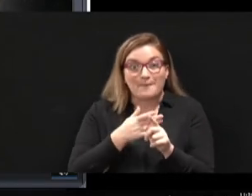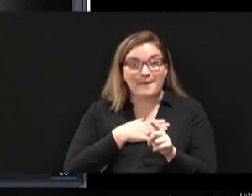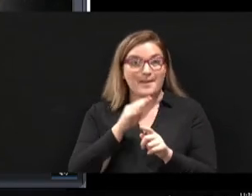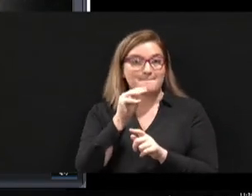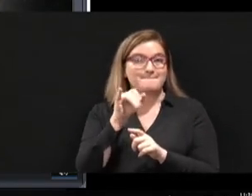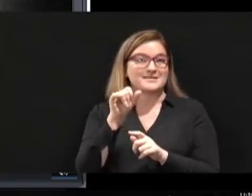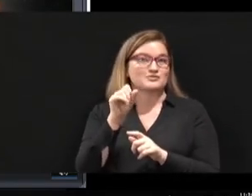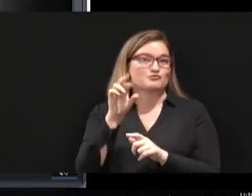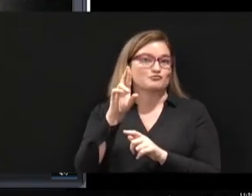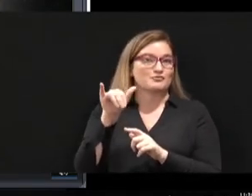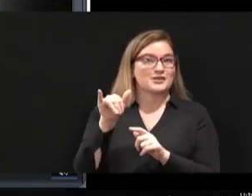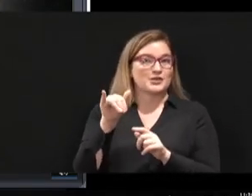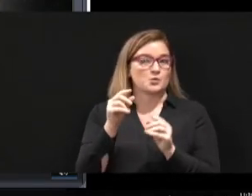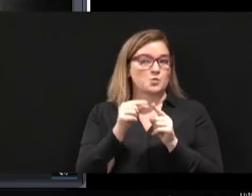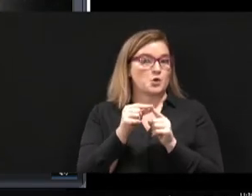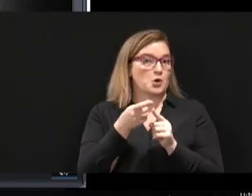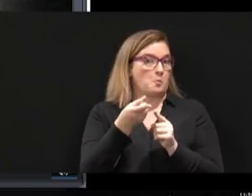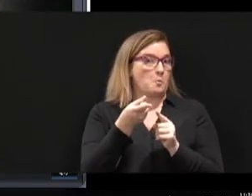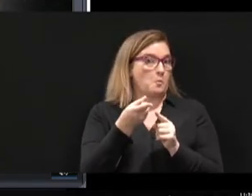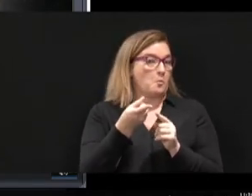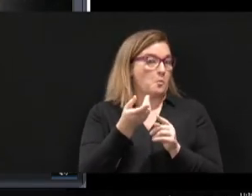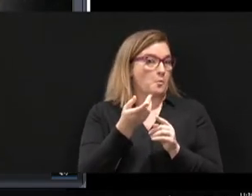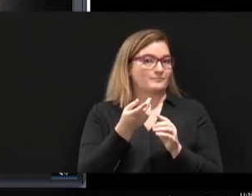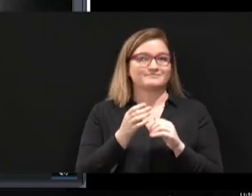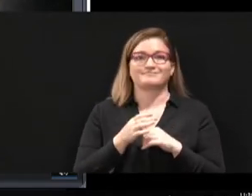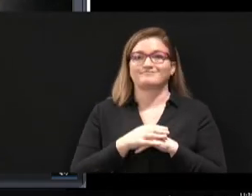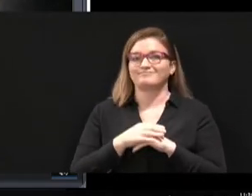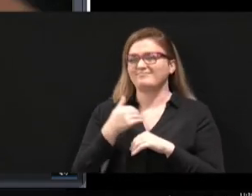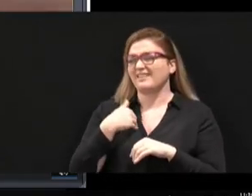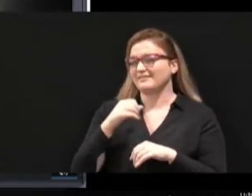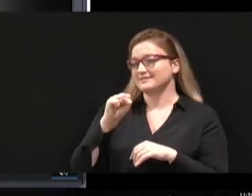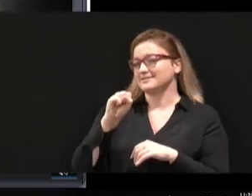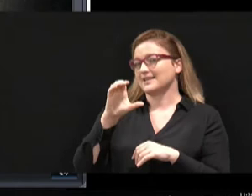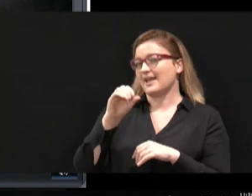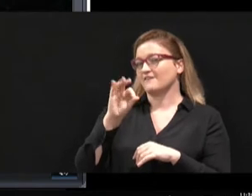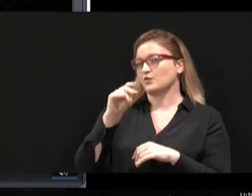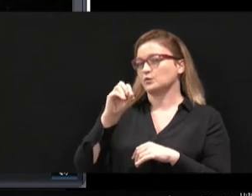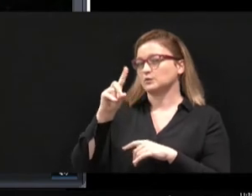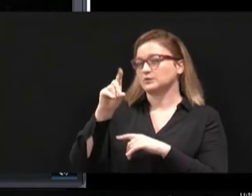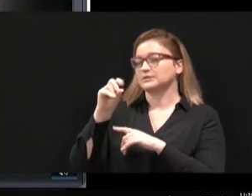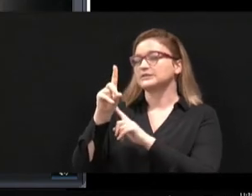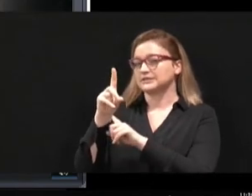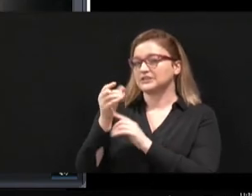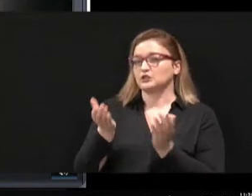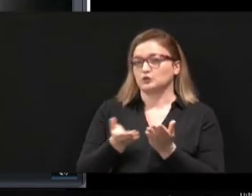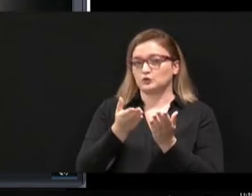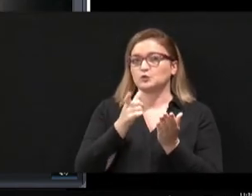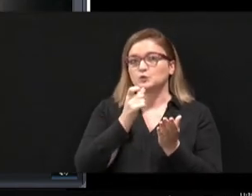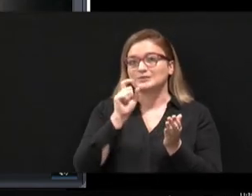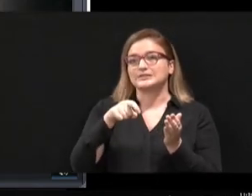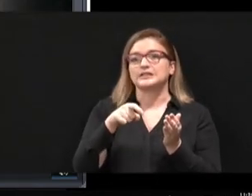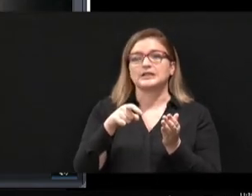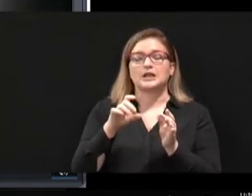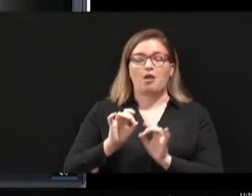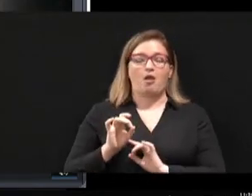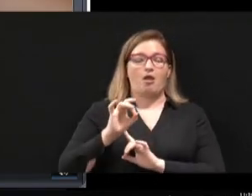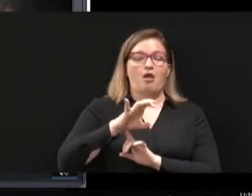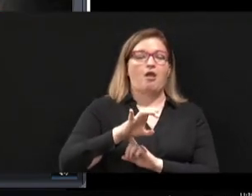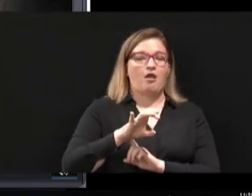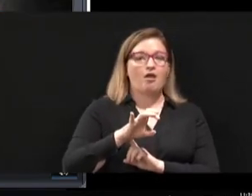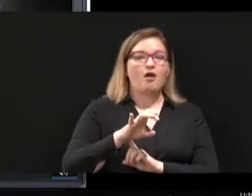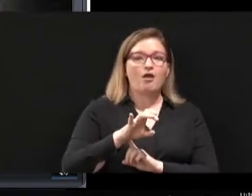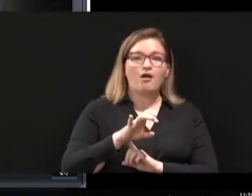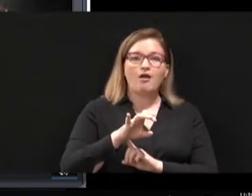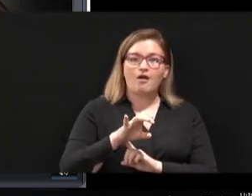word? There's a scaffold here if you have little kids or big kids who need an extra little hint. Might